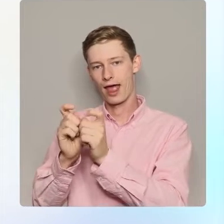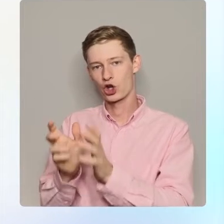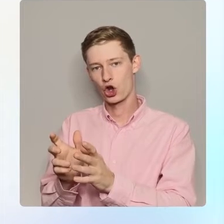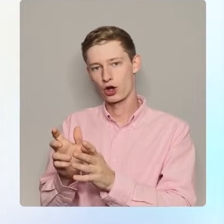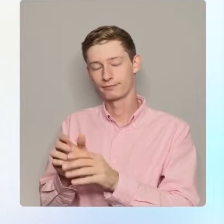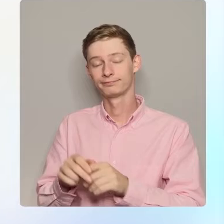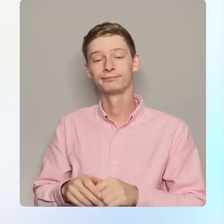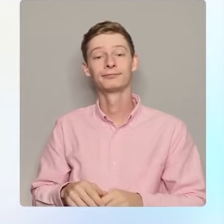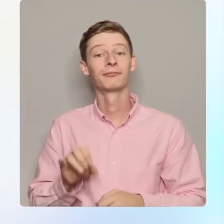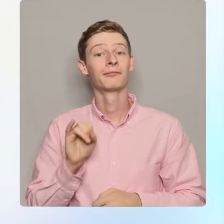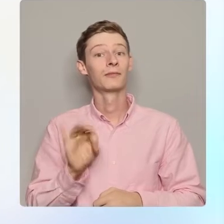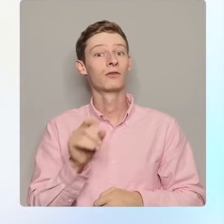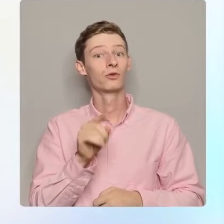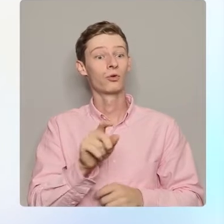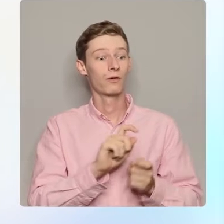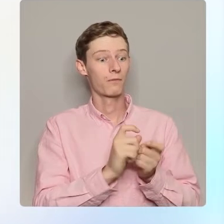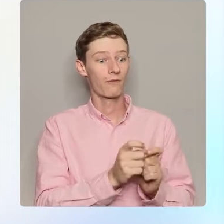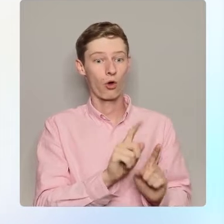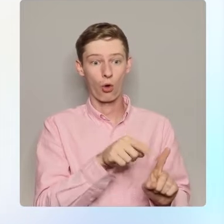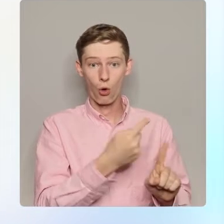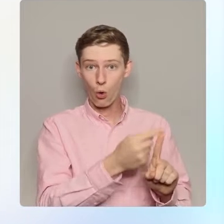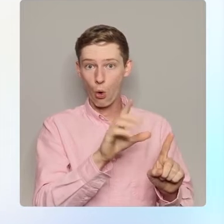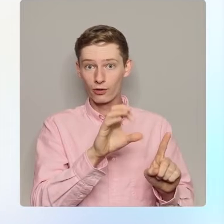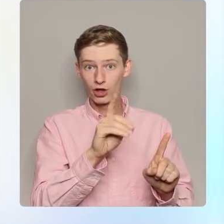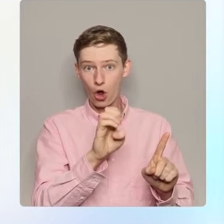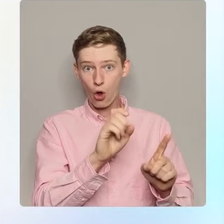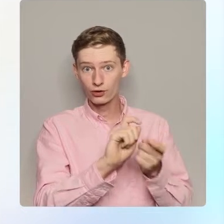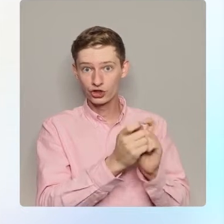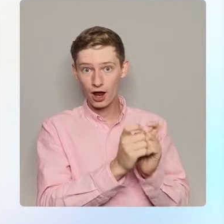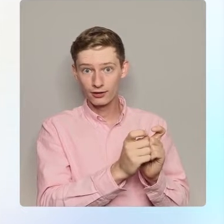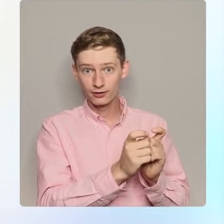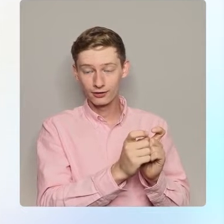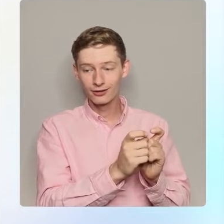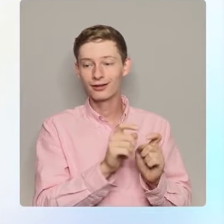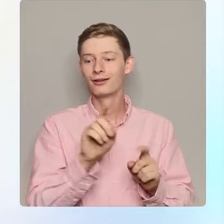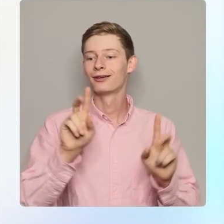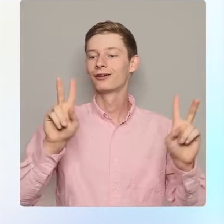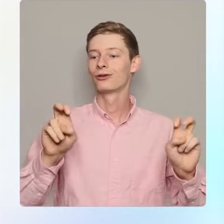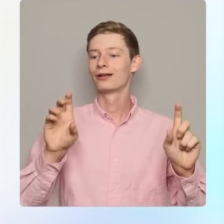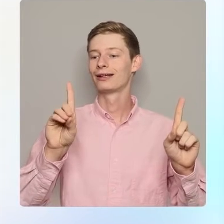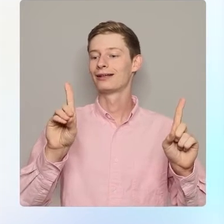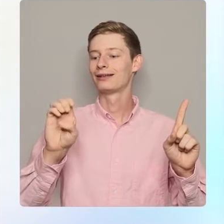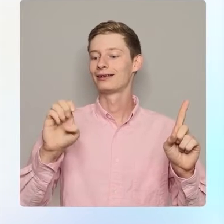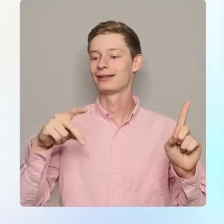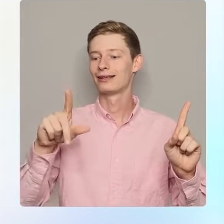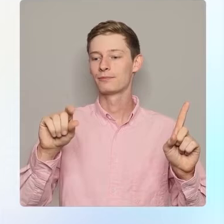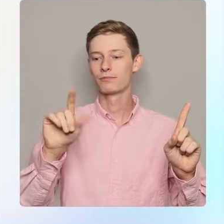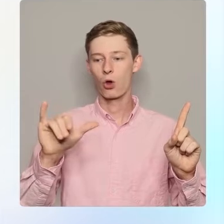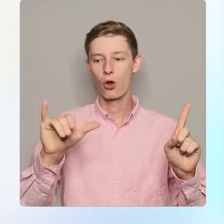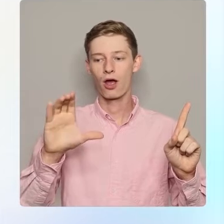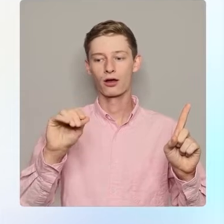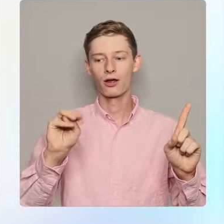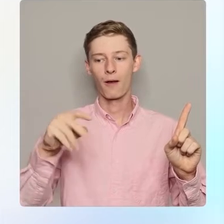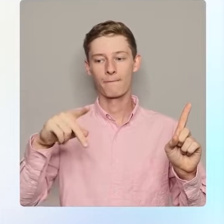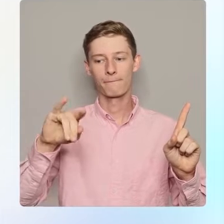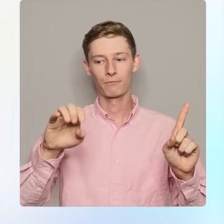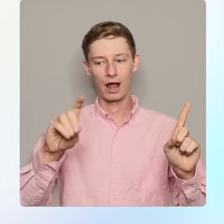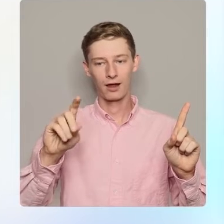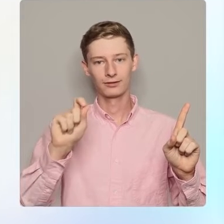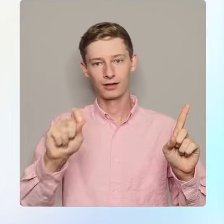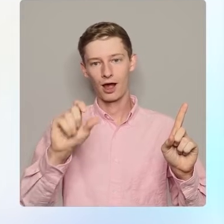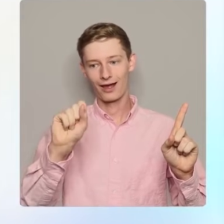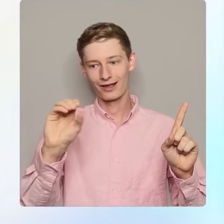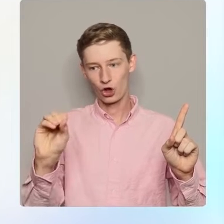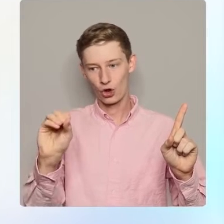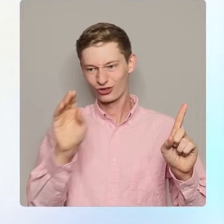So, if you're modifying assets, don't have to modify code, cook on the fly, and then iterate in